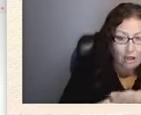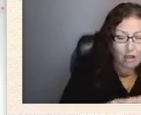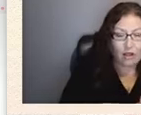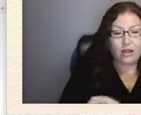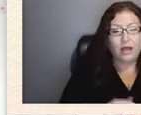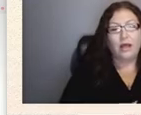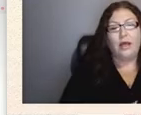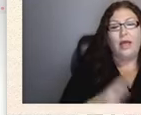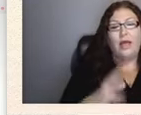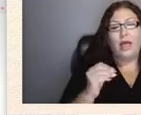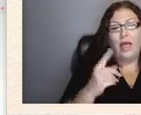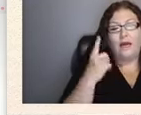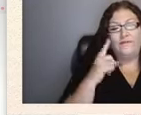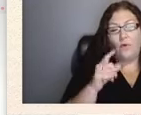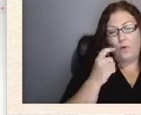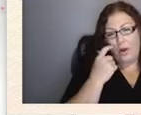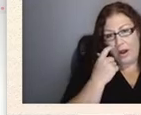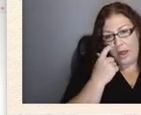for